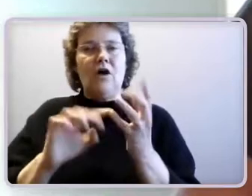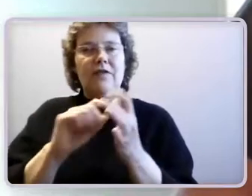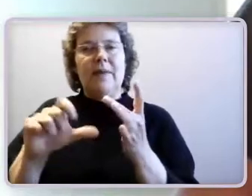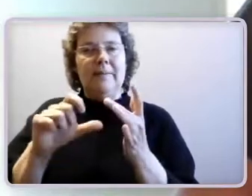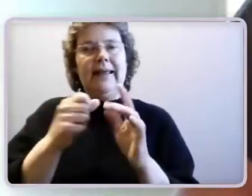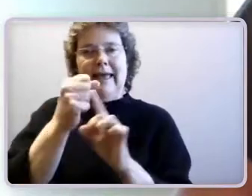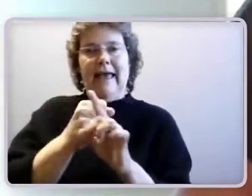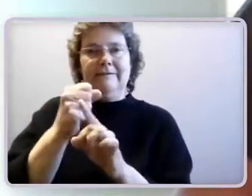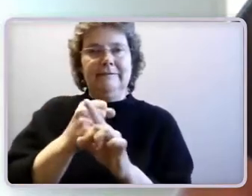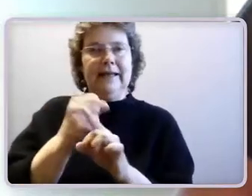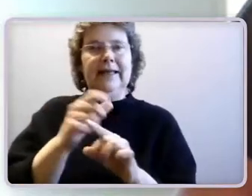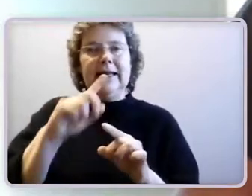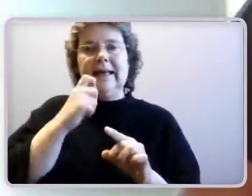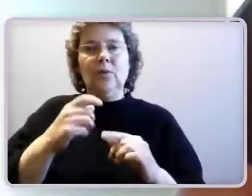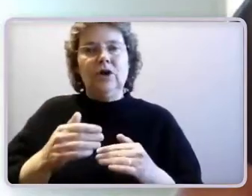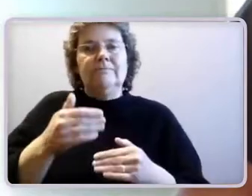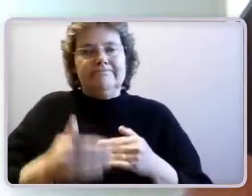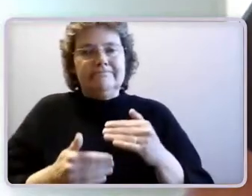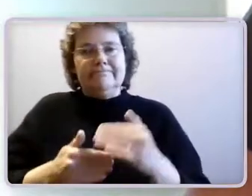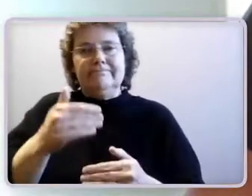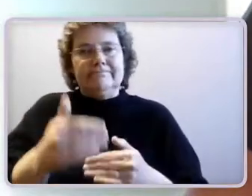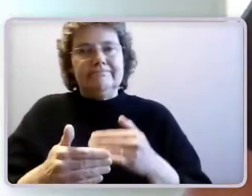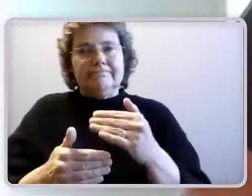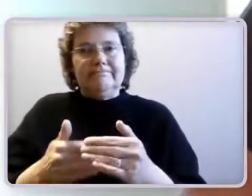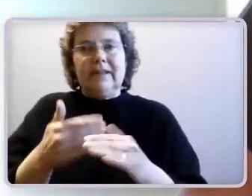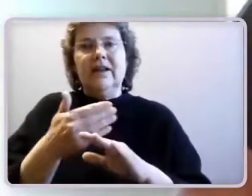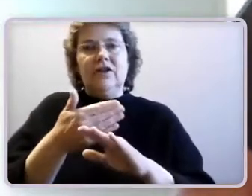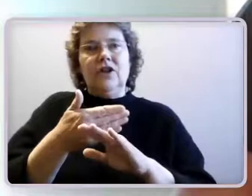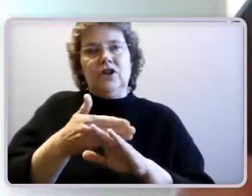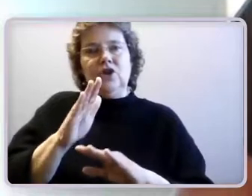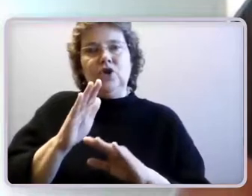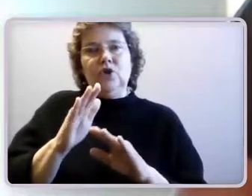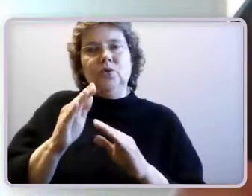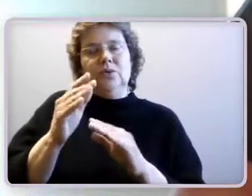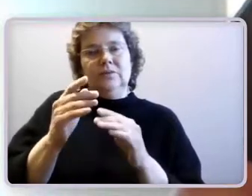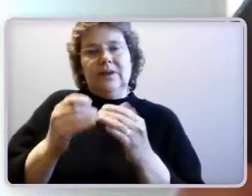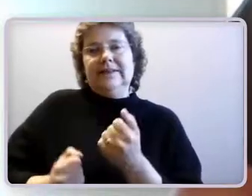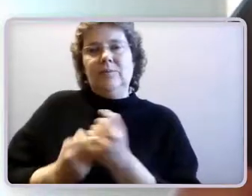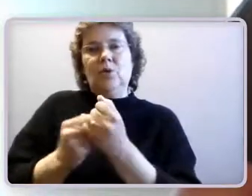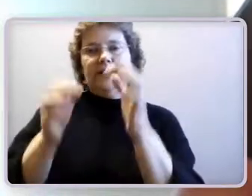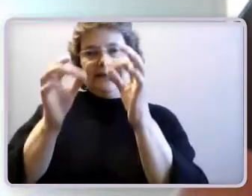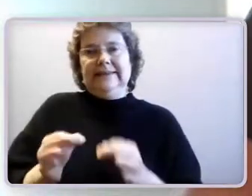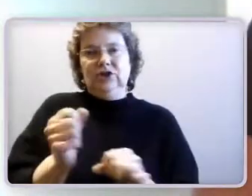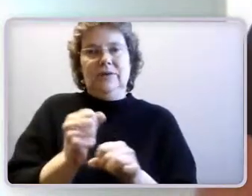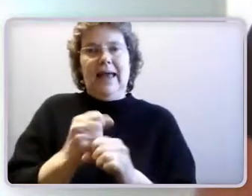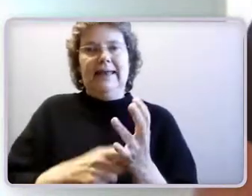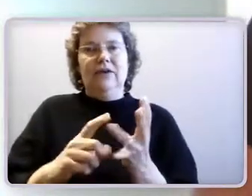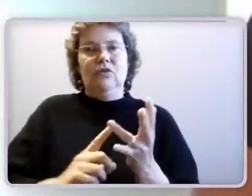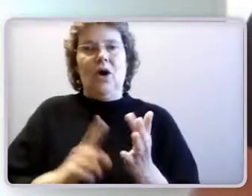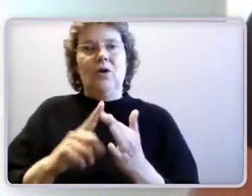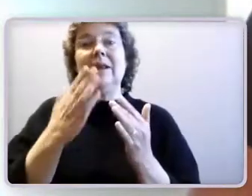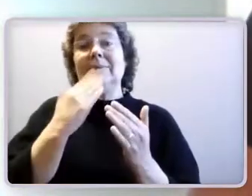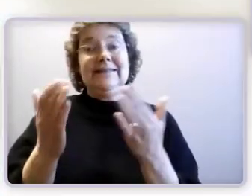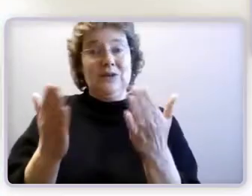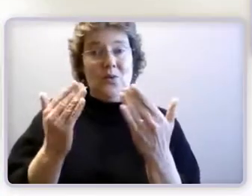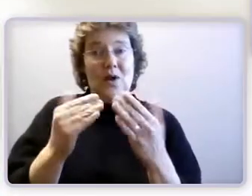created supported decision maker roles under the Act. Please welcome Dr Norman Chia.